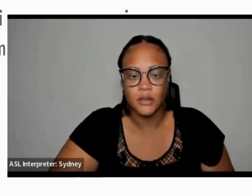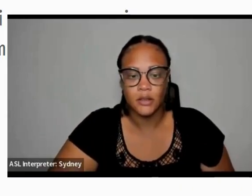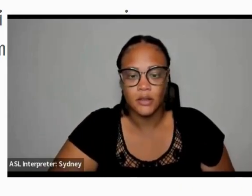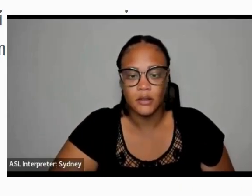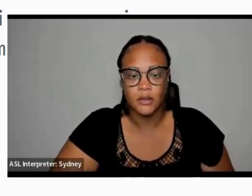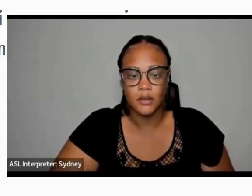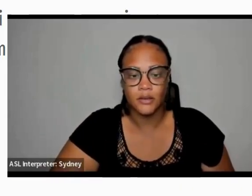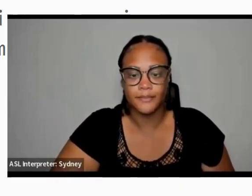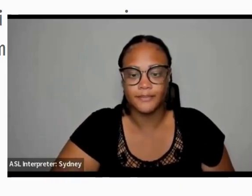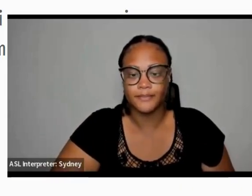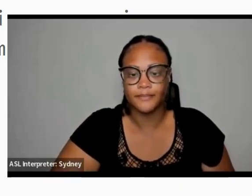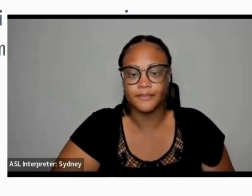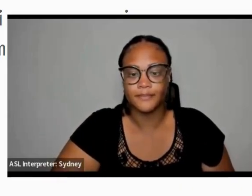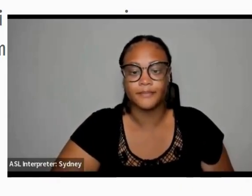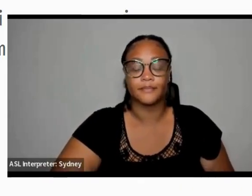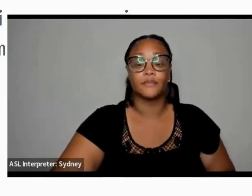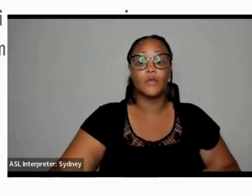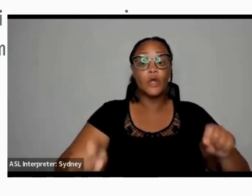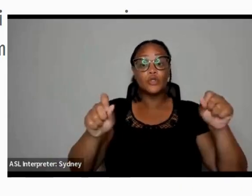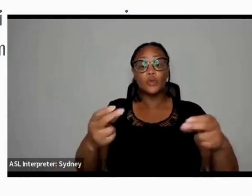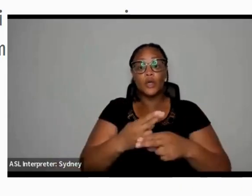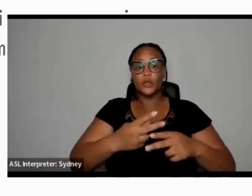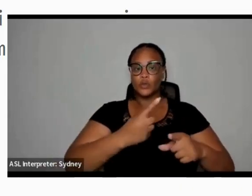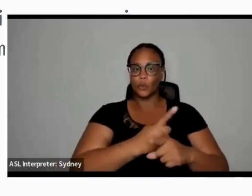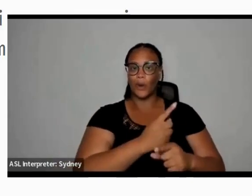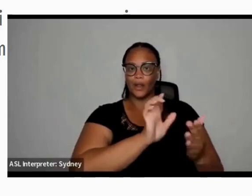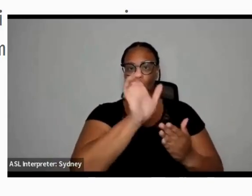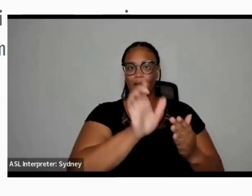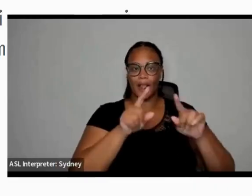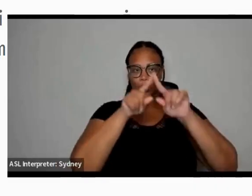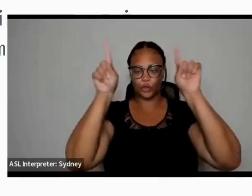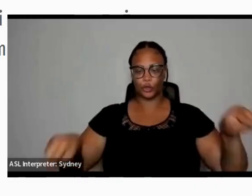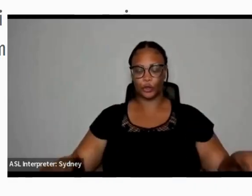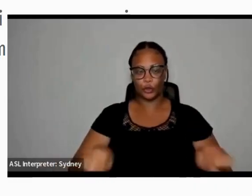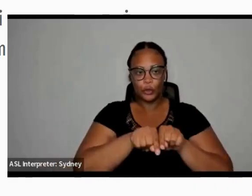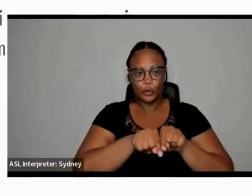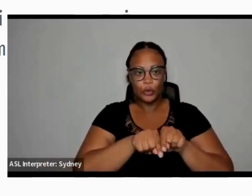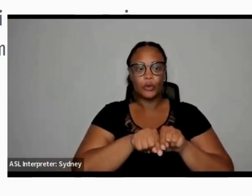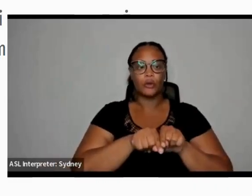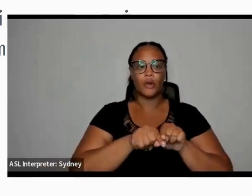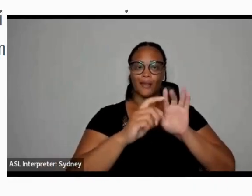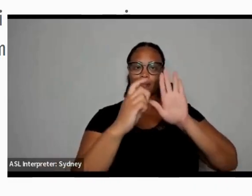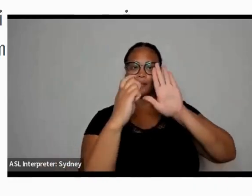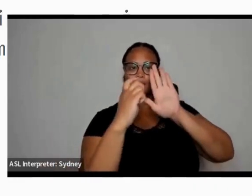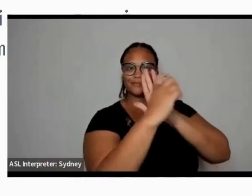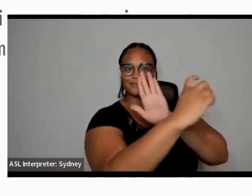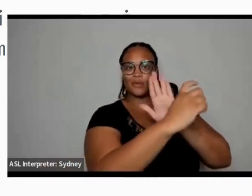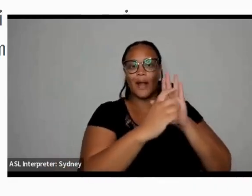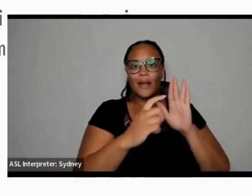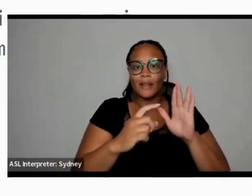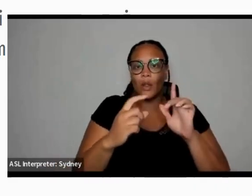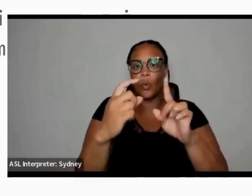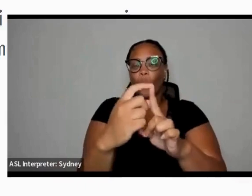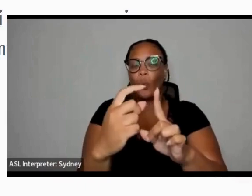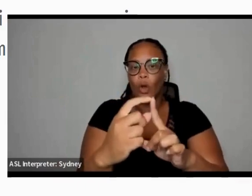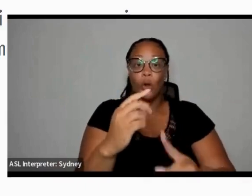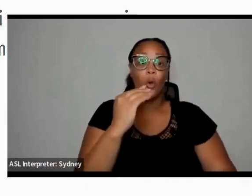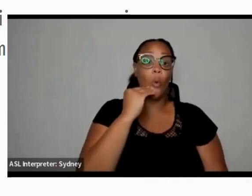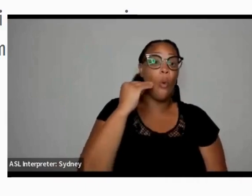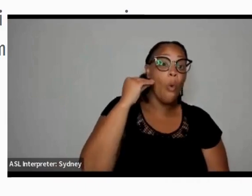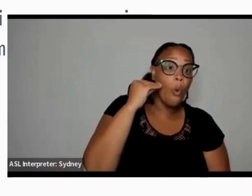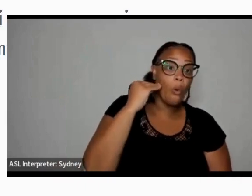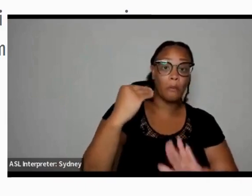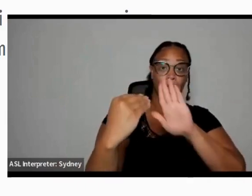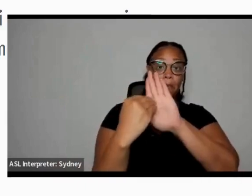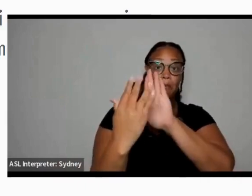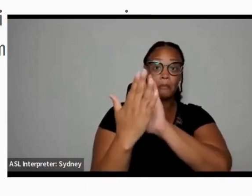a pre-made calendar, and indicate with a picture or writing the word that this day is spent at home and maybe this day